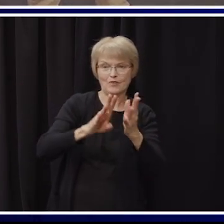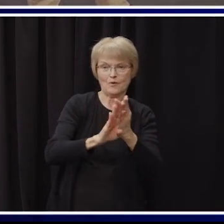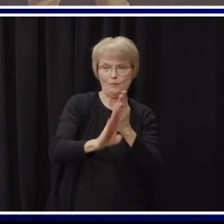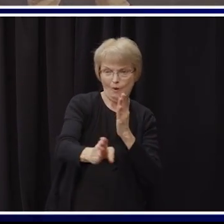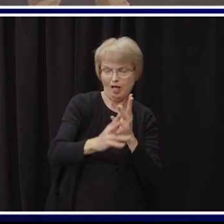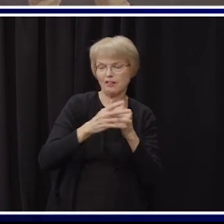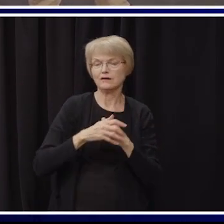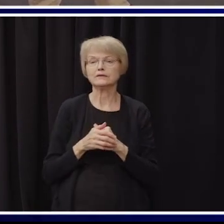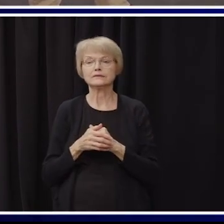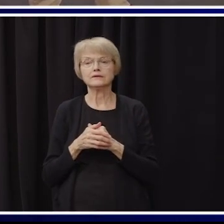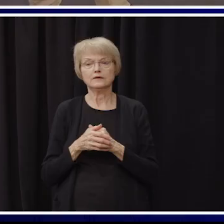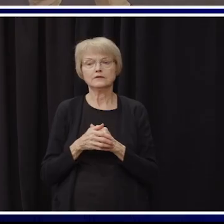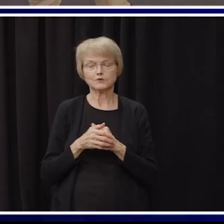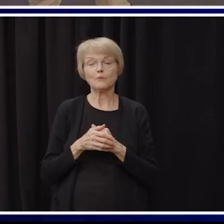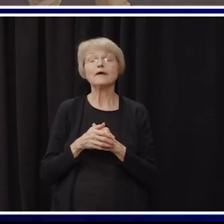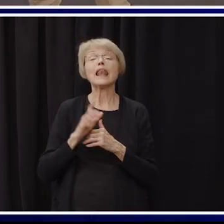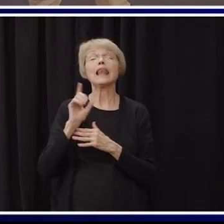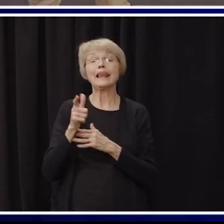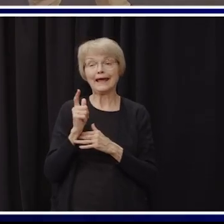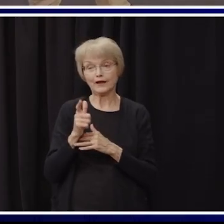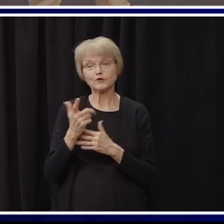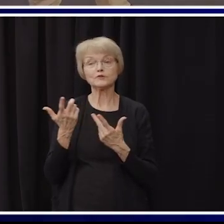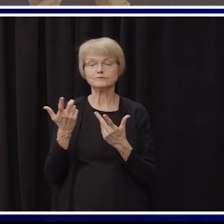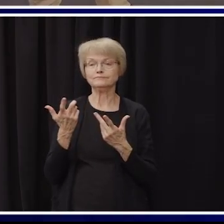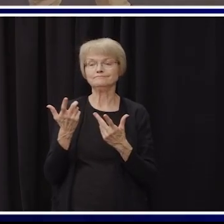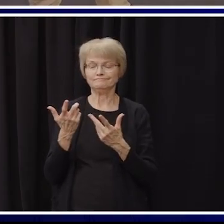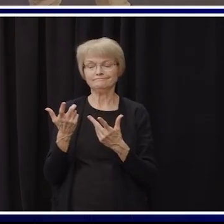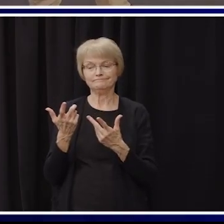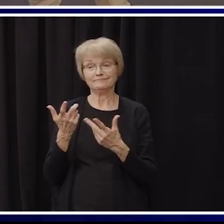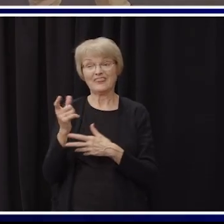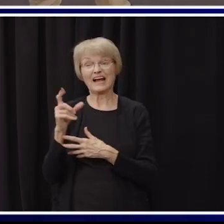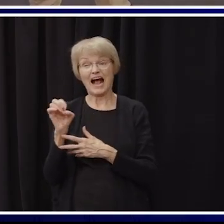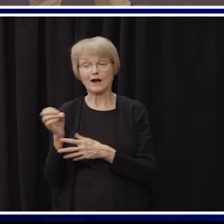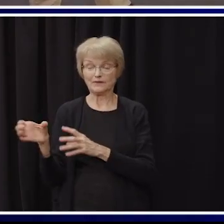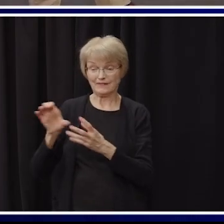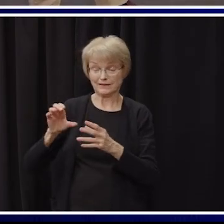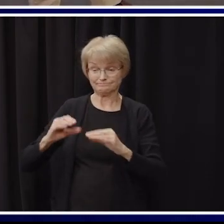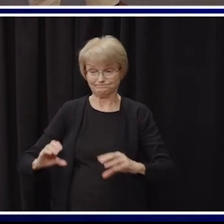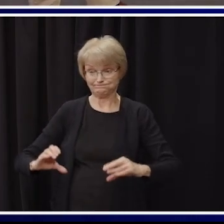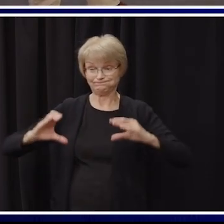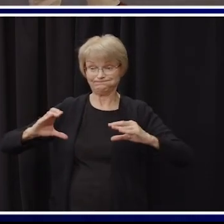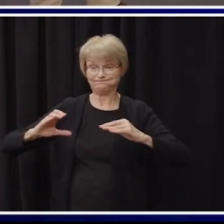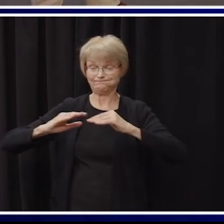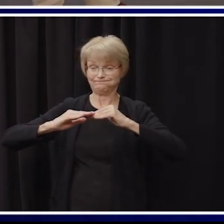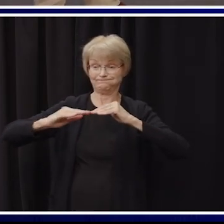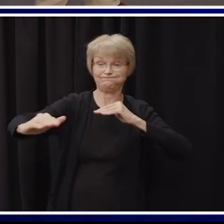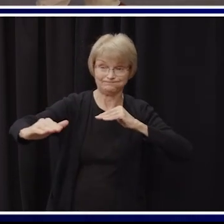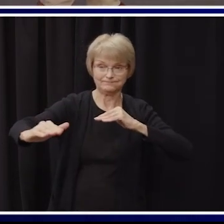the concrete slab up to the top of the foundation and even with your finished floor.